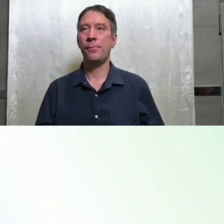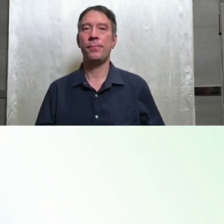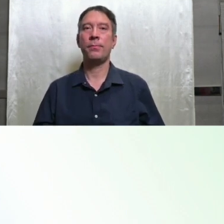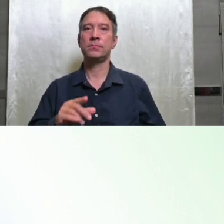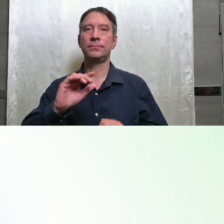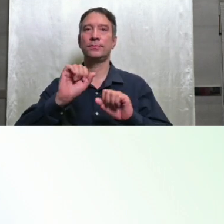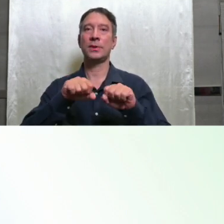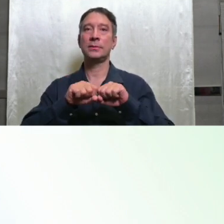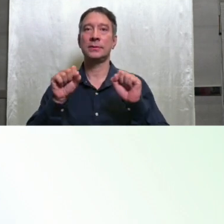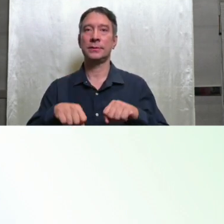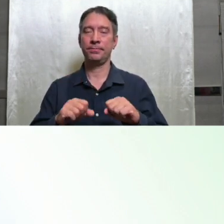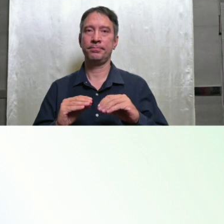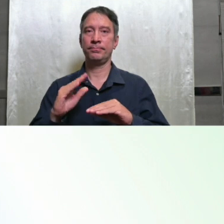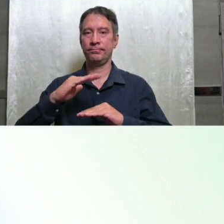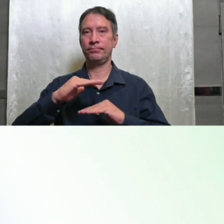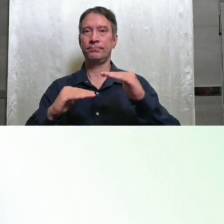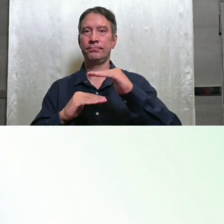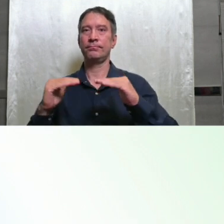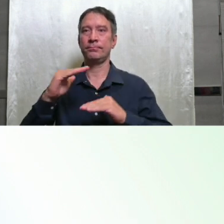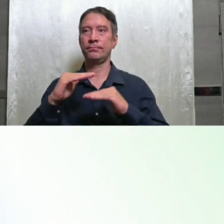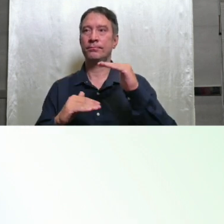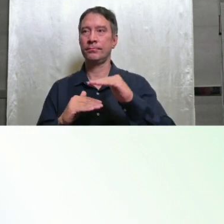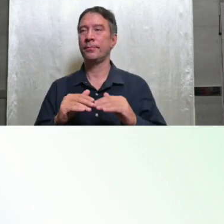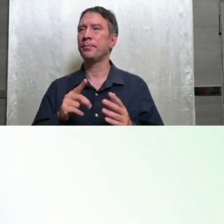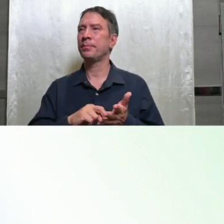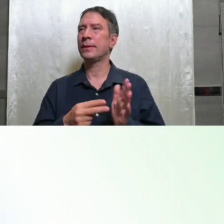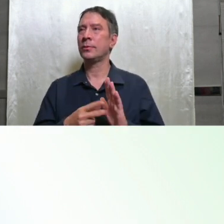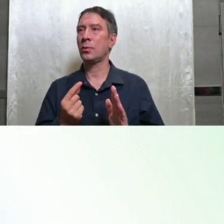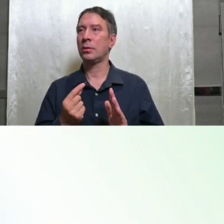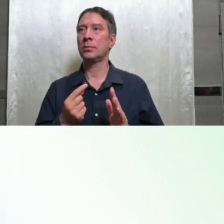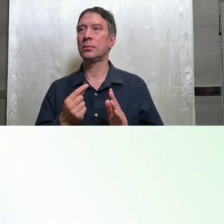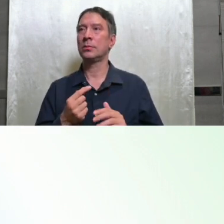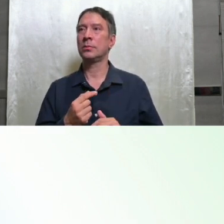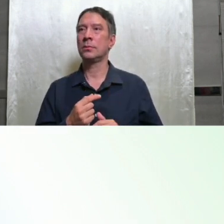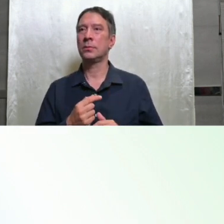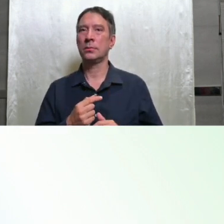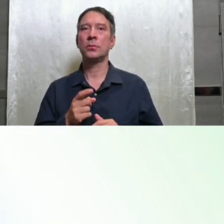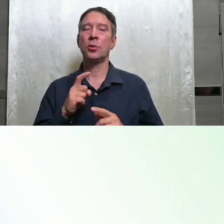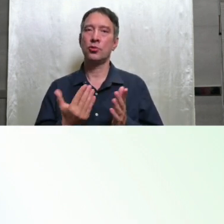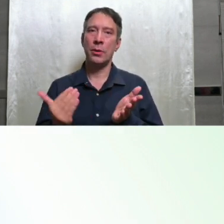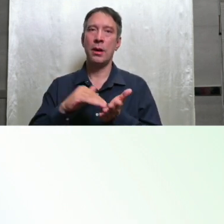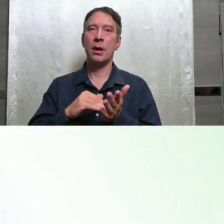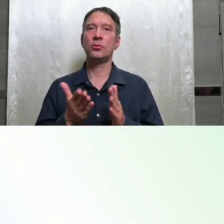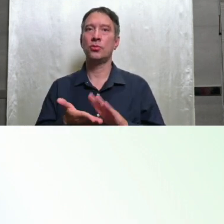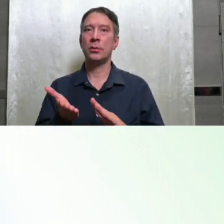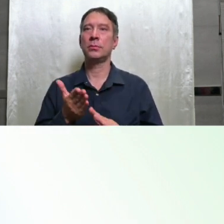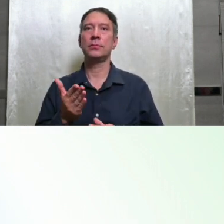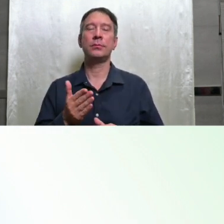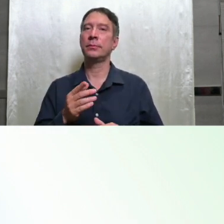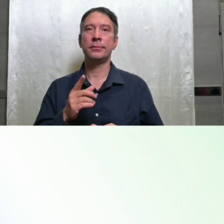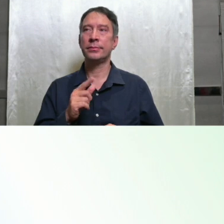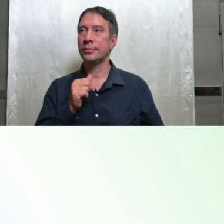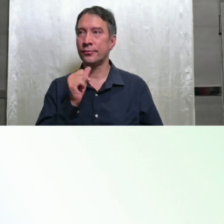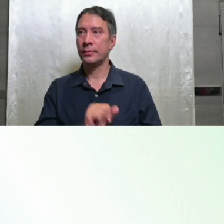is, and he cannot reach his teacher at this time. Enter Codevary. He just clicks the hint